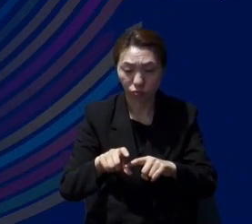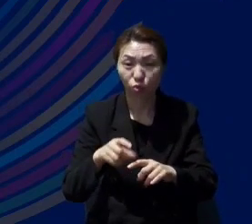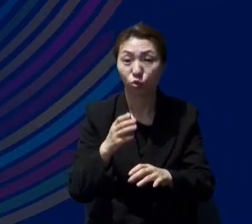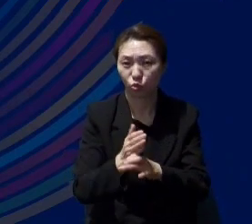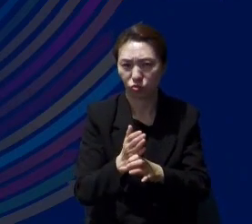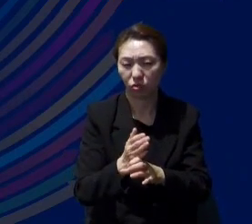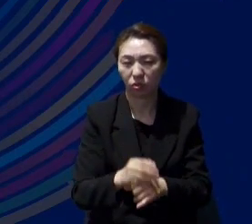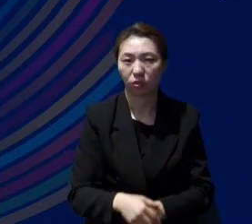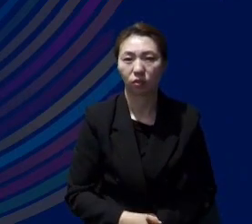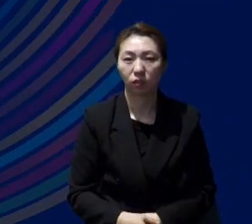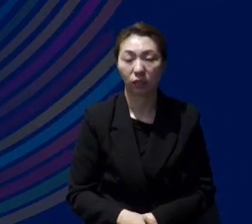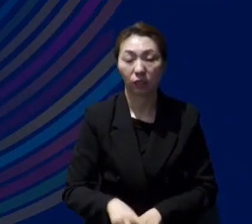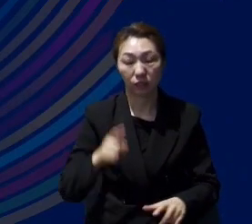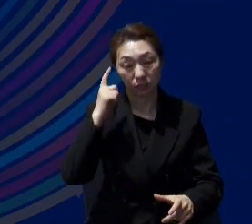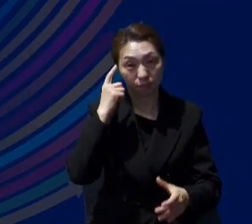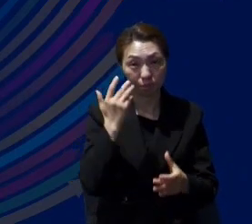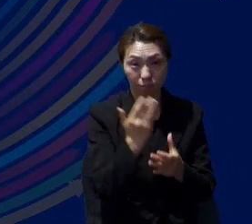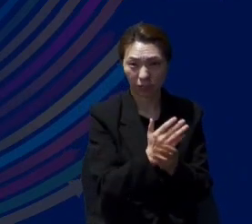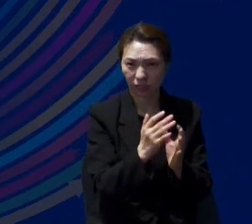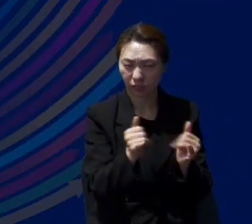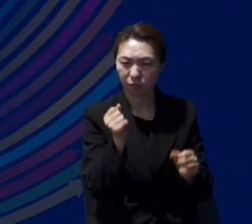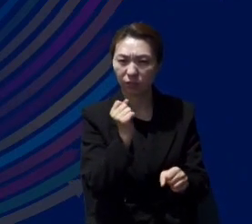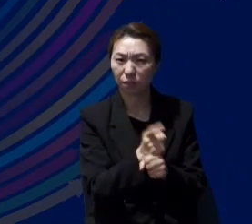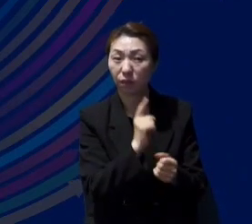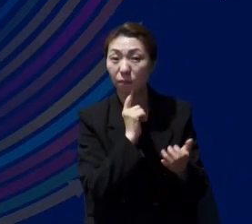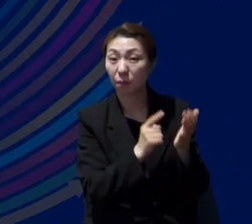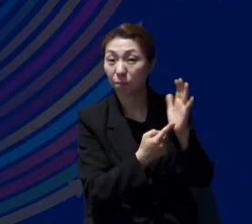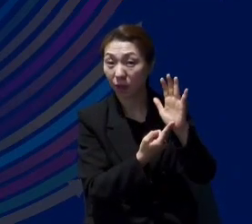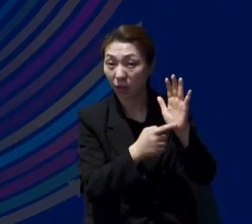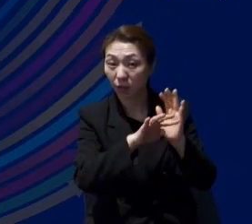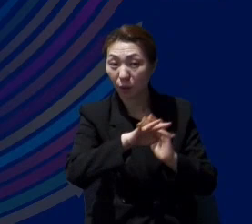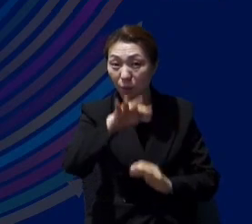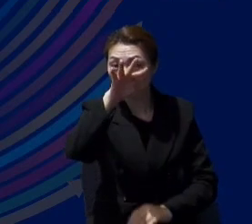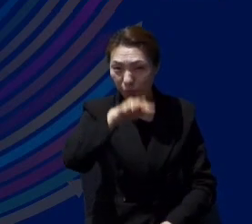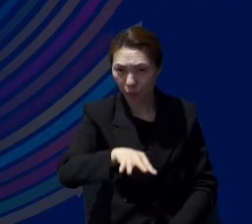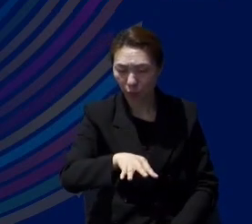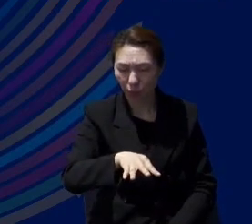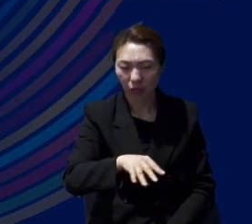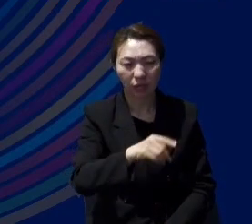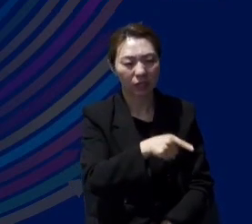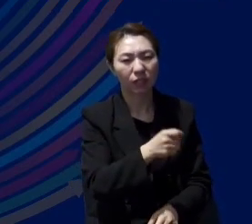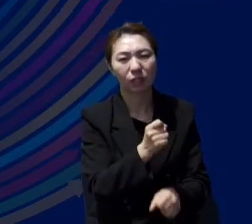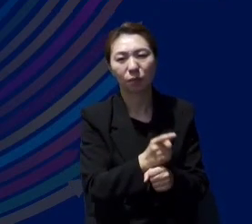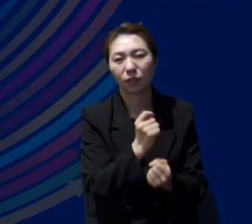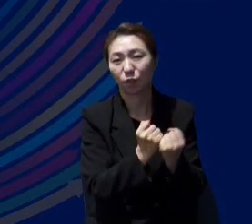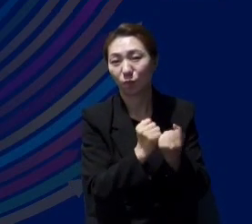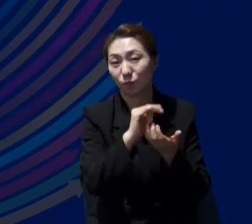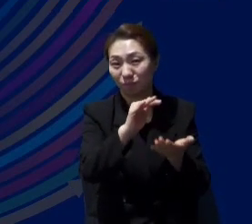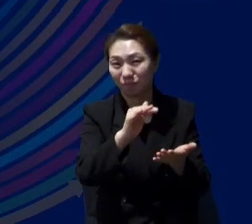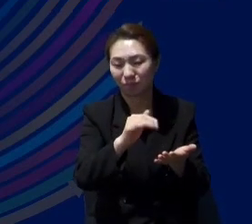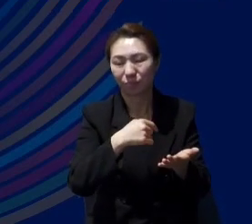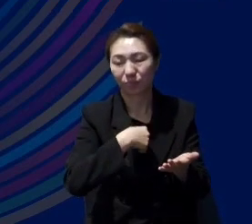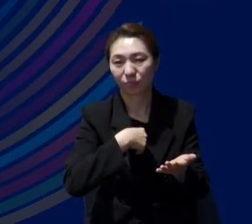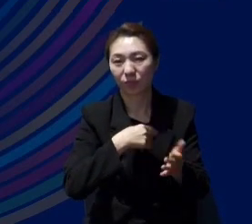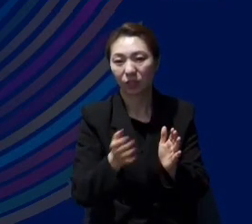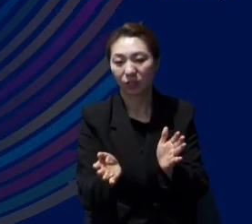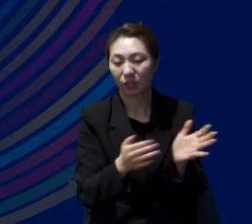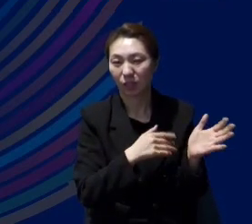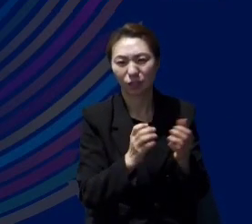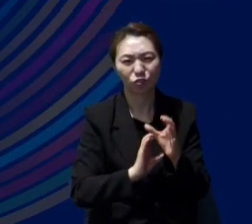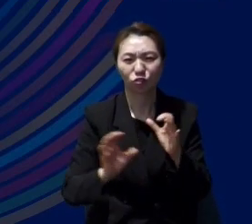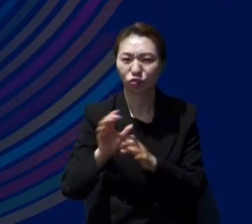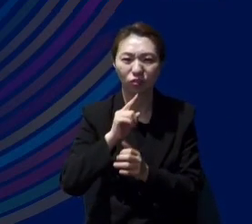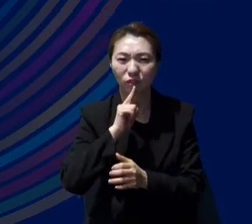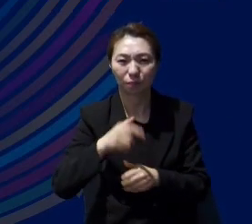skip the slides. This is the 30 leading causes of death in South Korea compared to other countries, and death